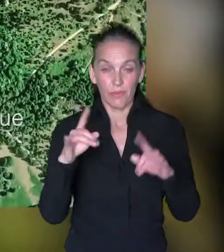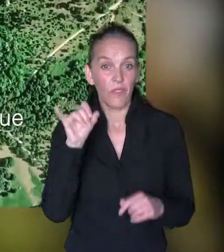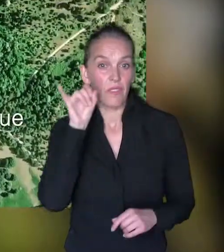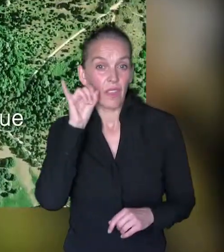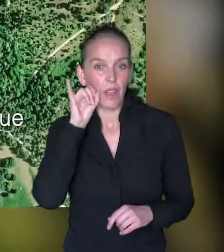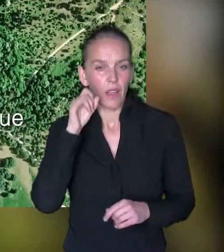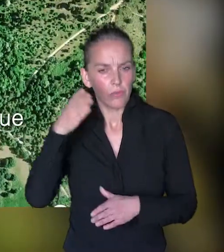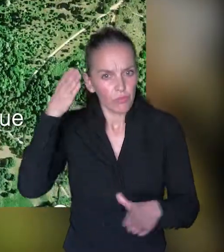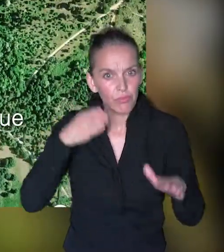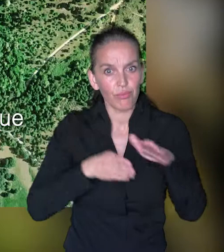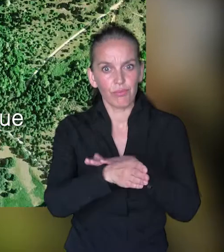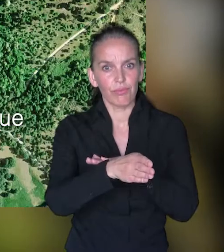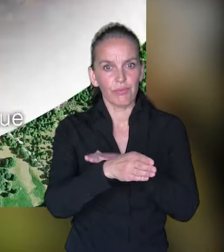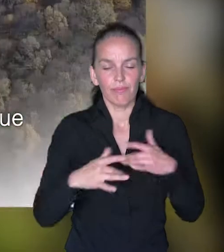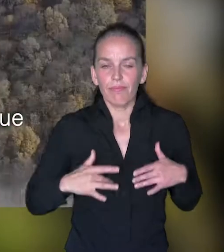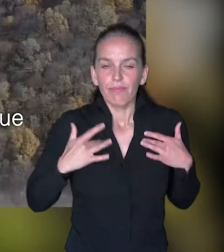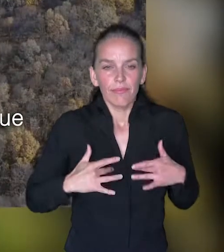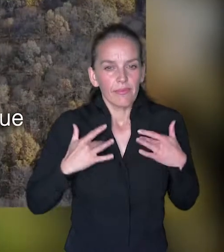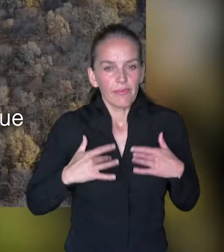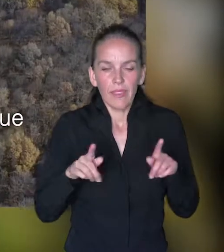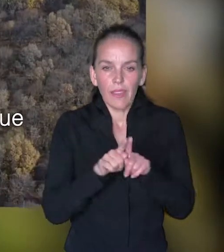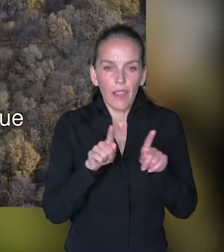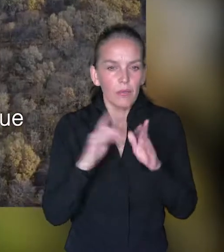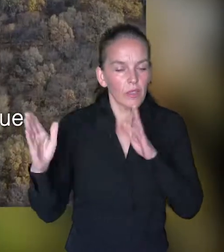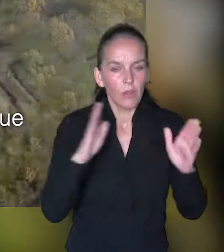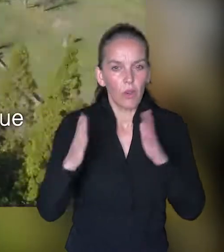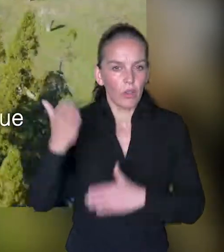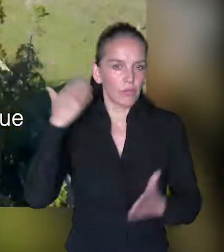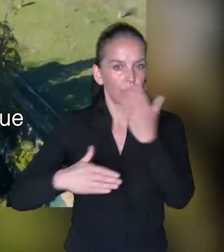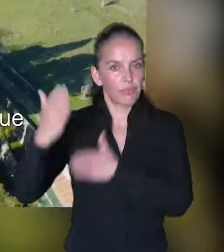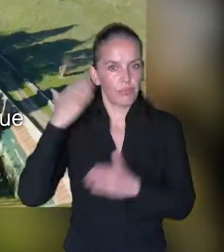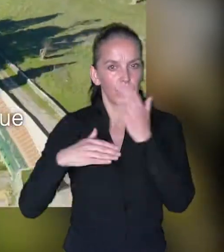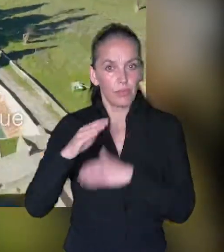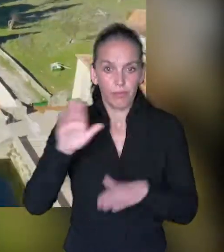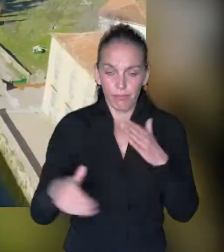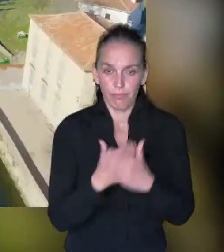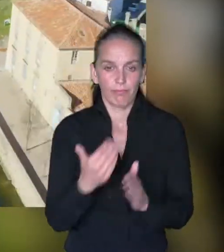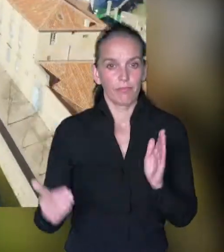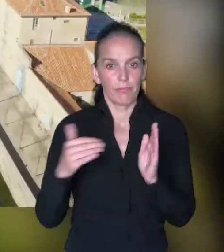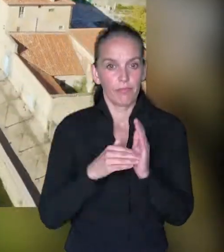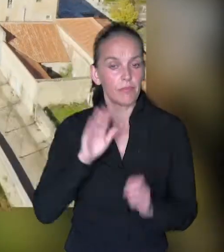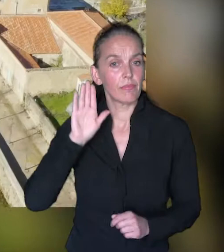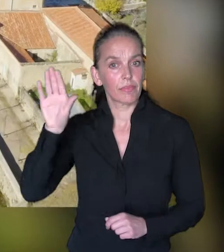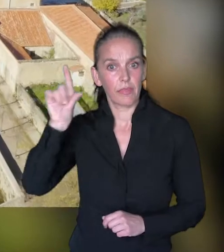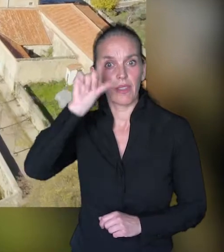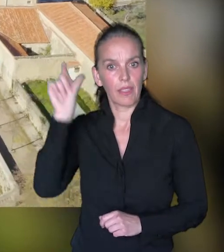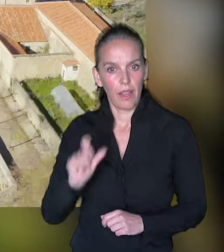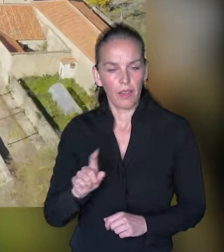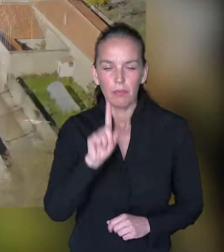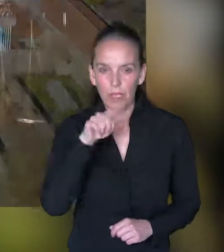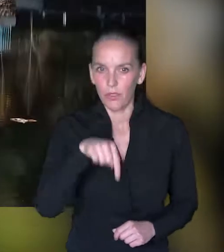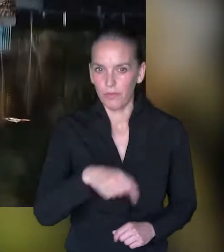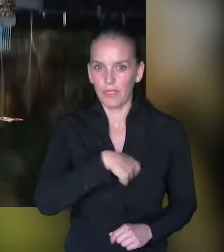Entering the forest of Béjar means visiting a unique legacy of the Italian Renaissance in Spain. Feeling the